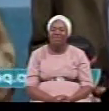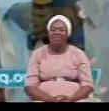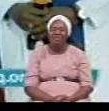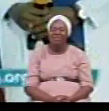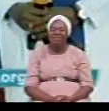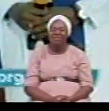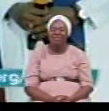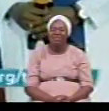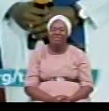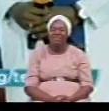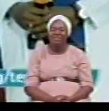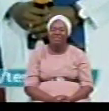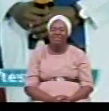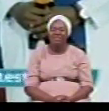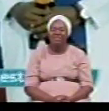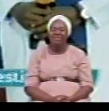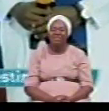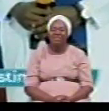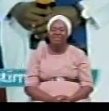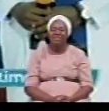fu.